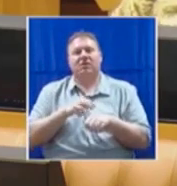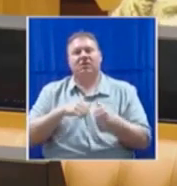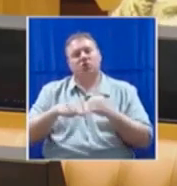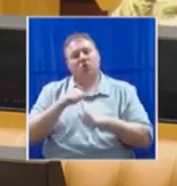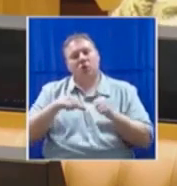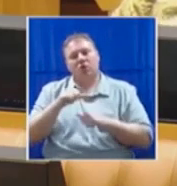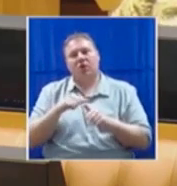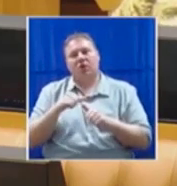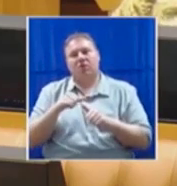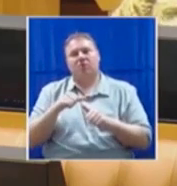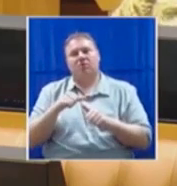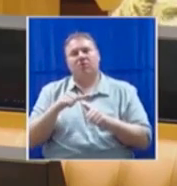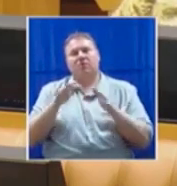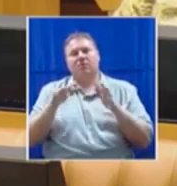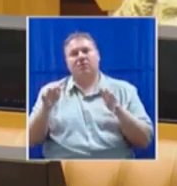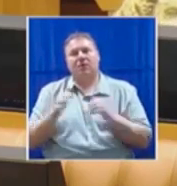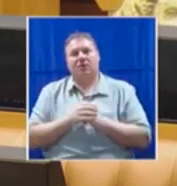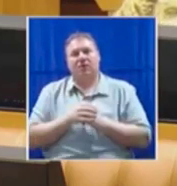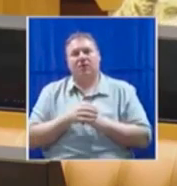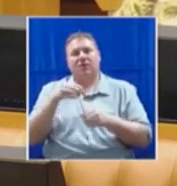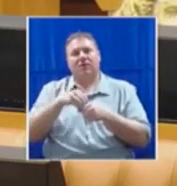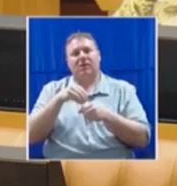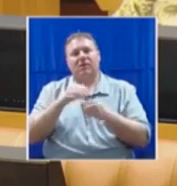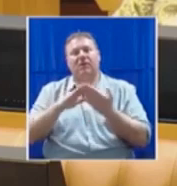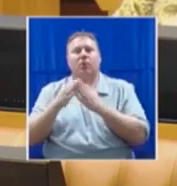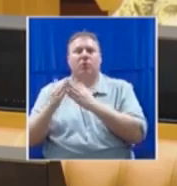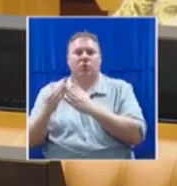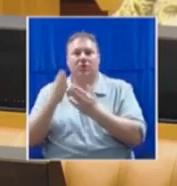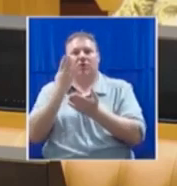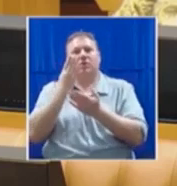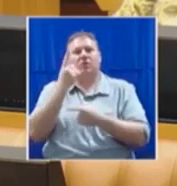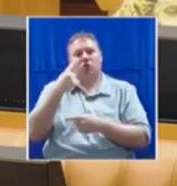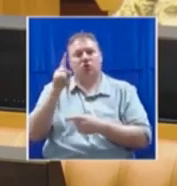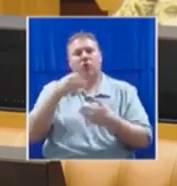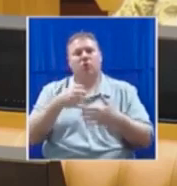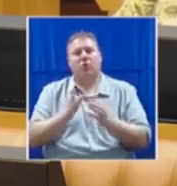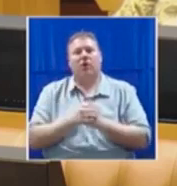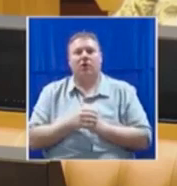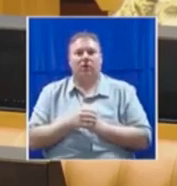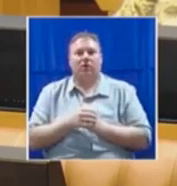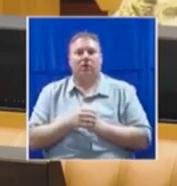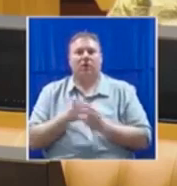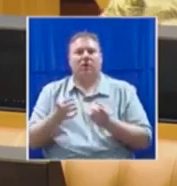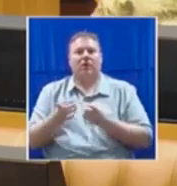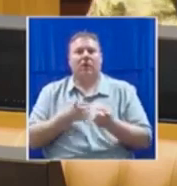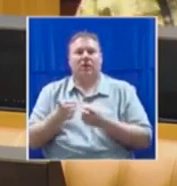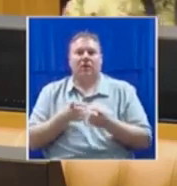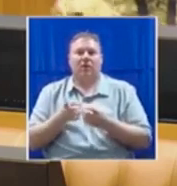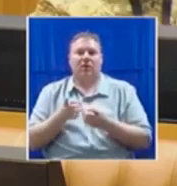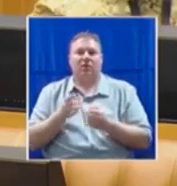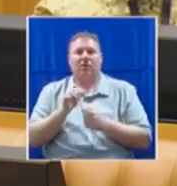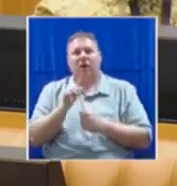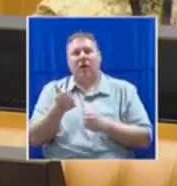socializing our people in the communities correctly, and then deal with this as these other